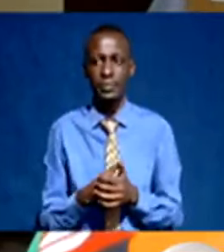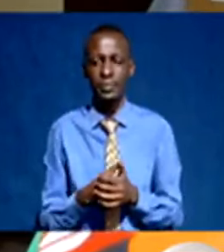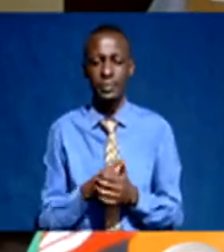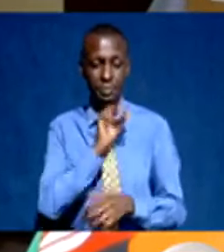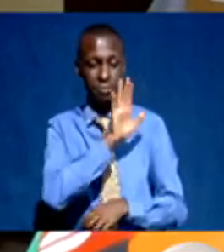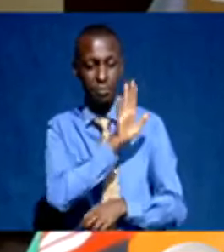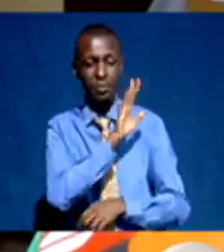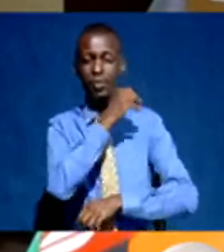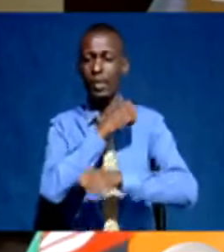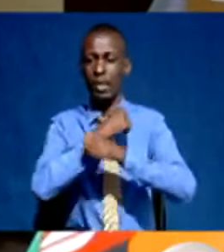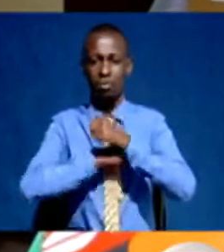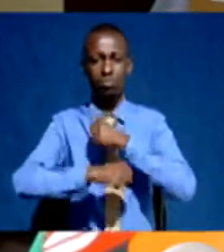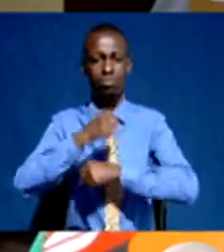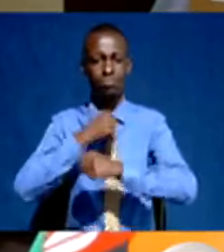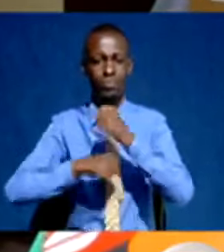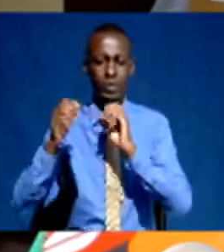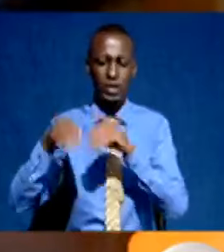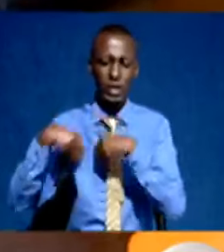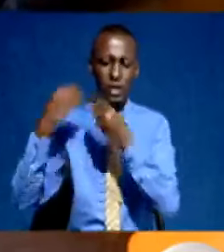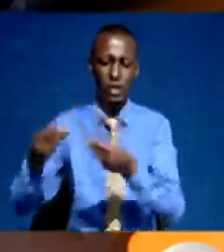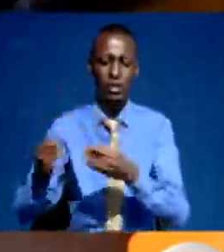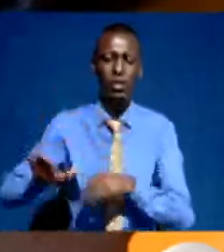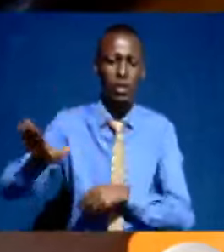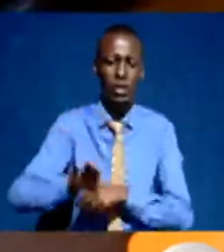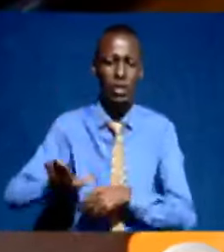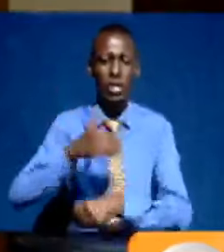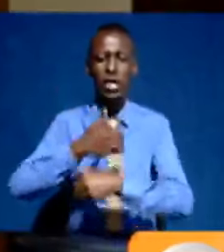actually donated the space for the hospital.